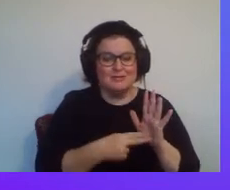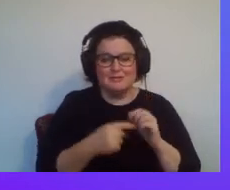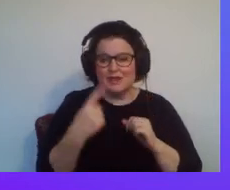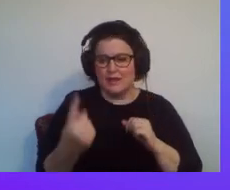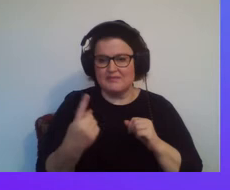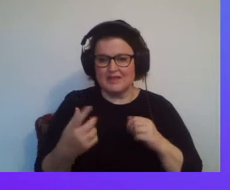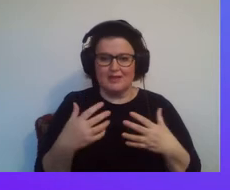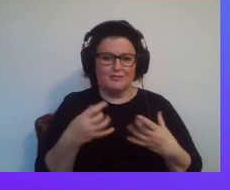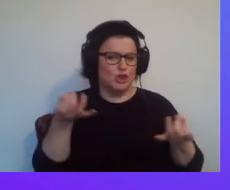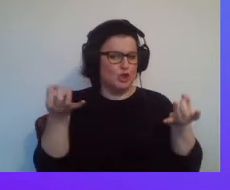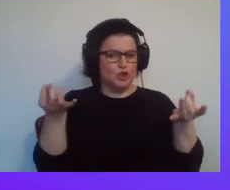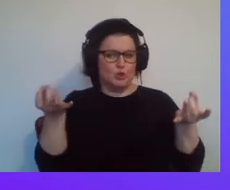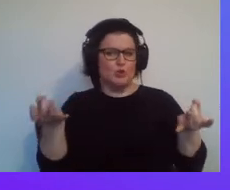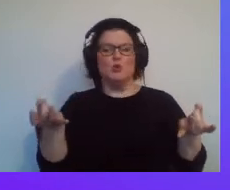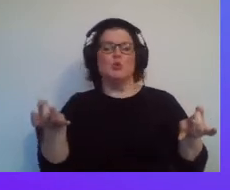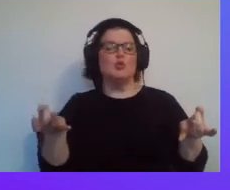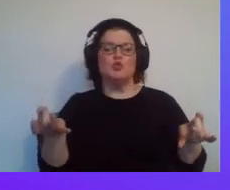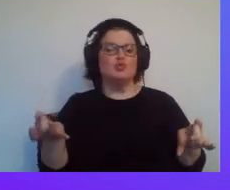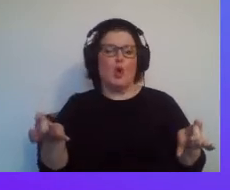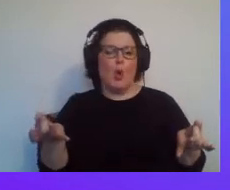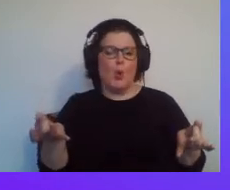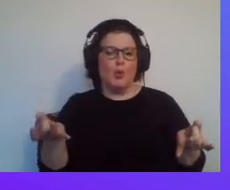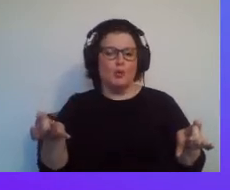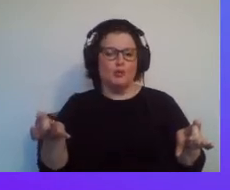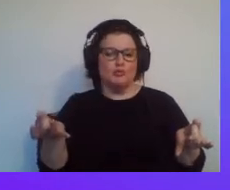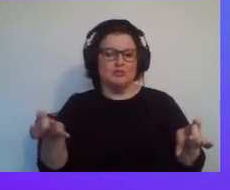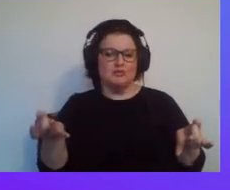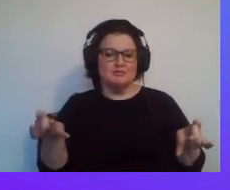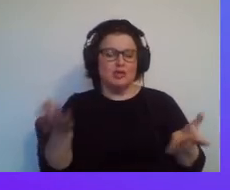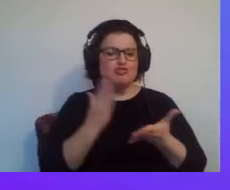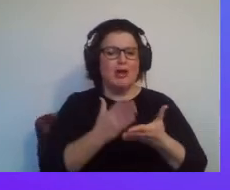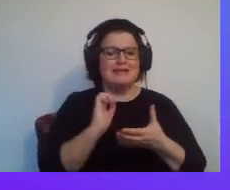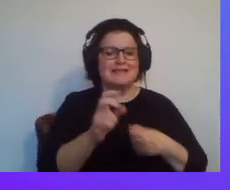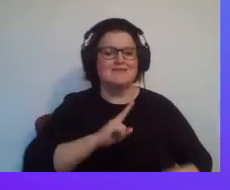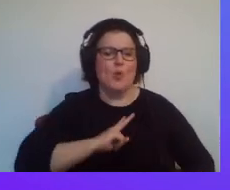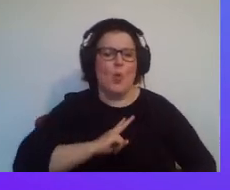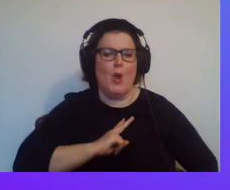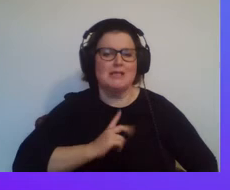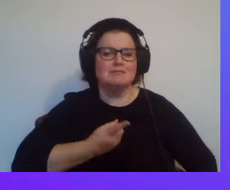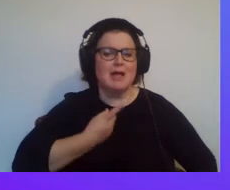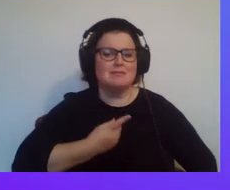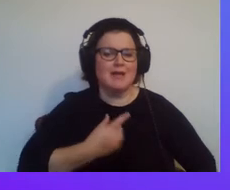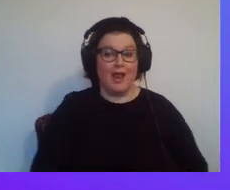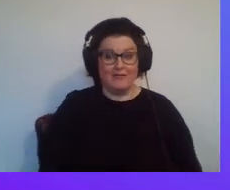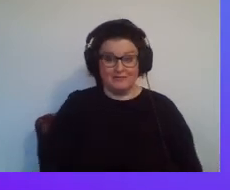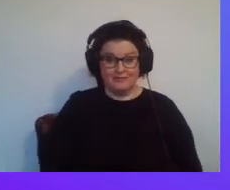a trusted voice in this space. Professor Fenton, could I ask you to give us really